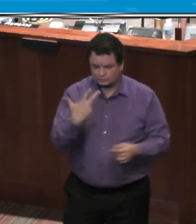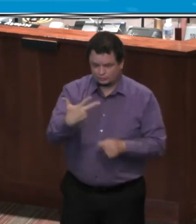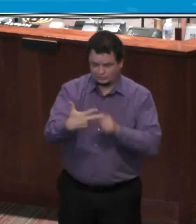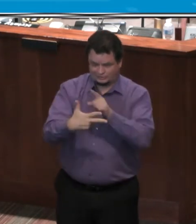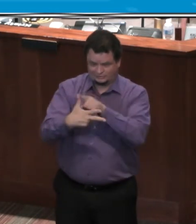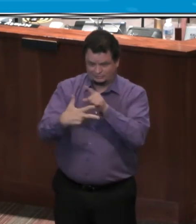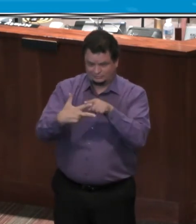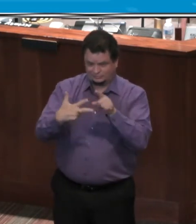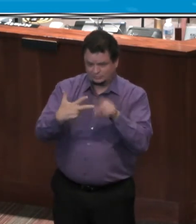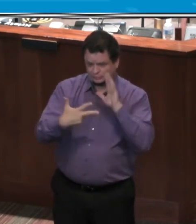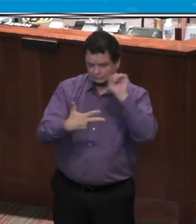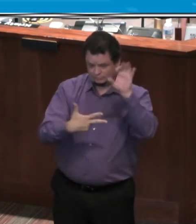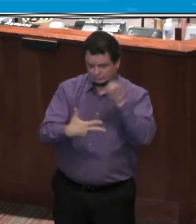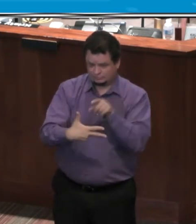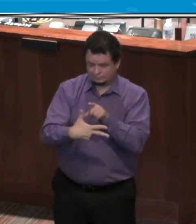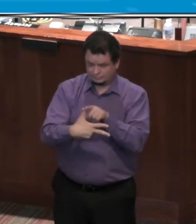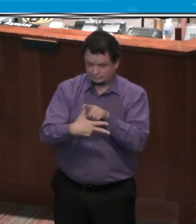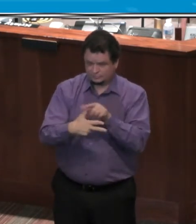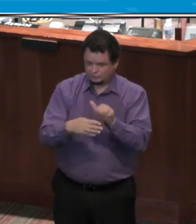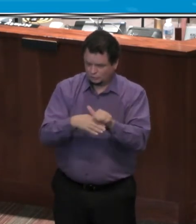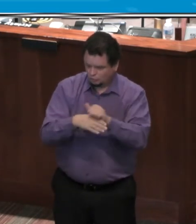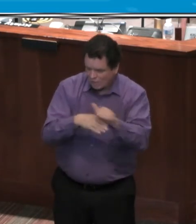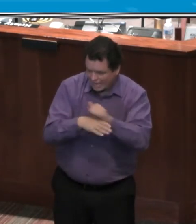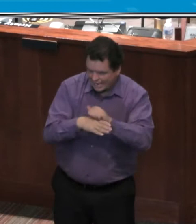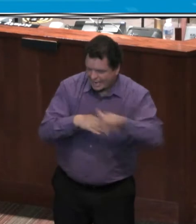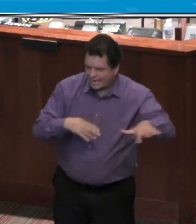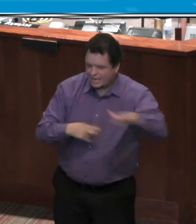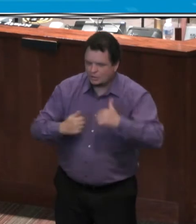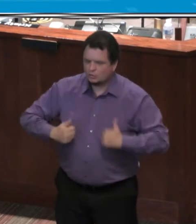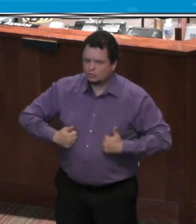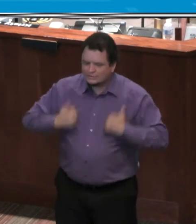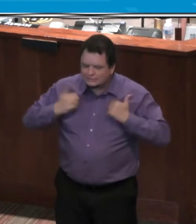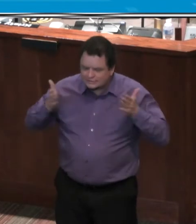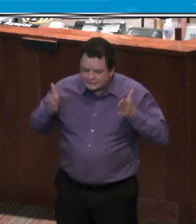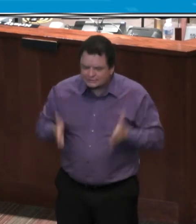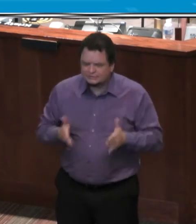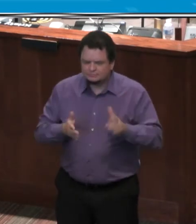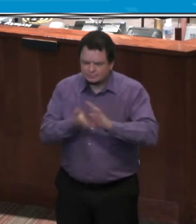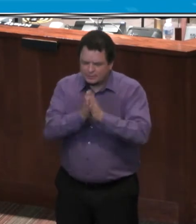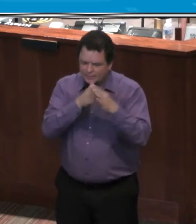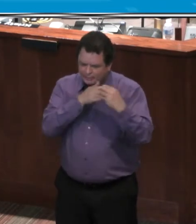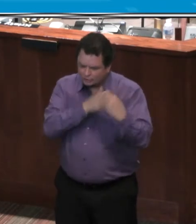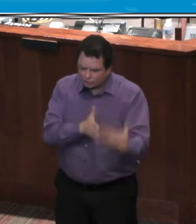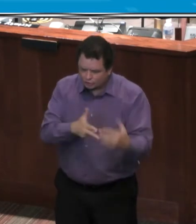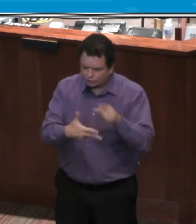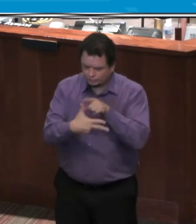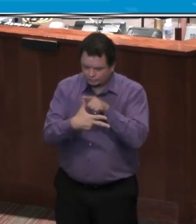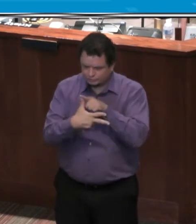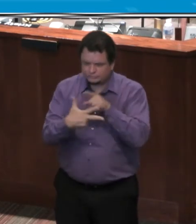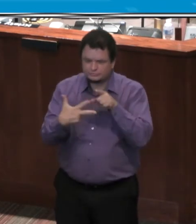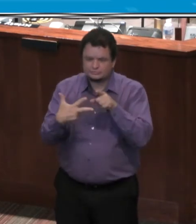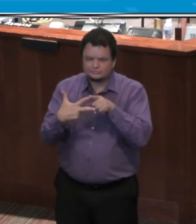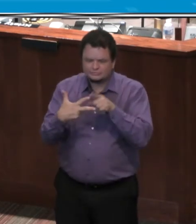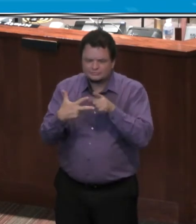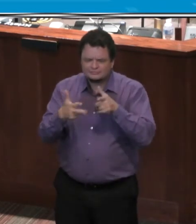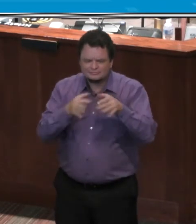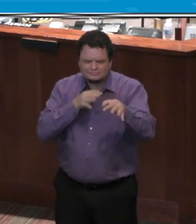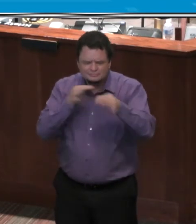really establishing a strong board and then creating those bylaws for the board.